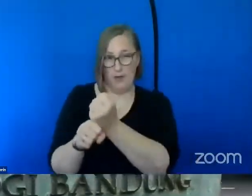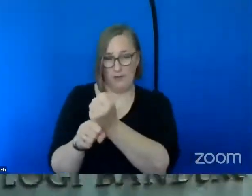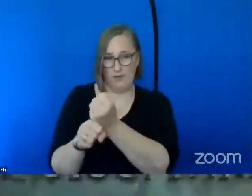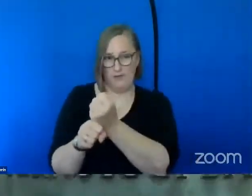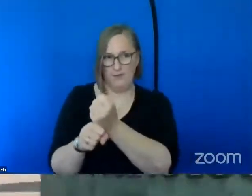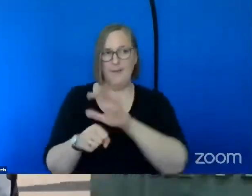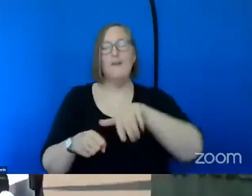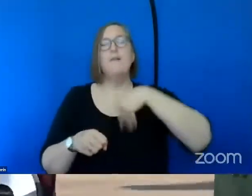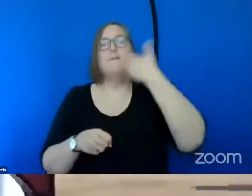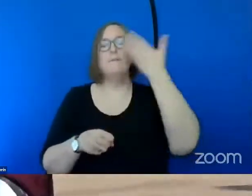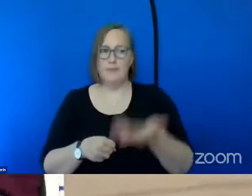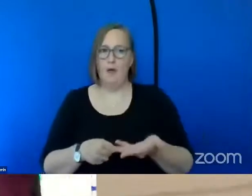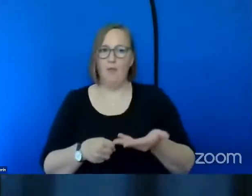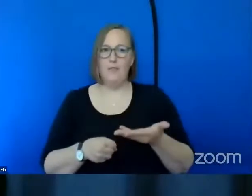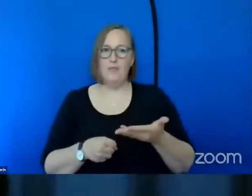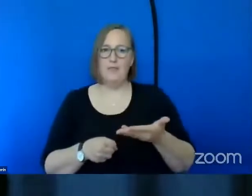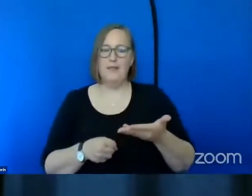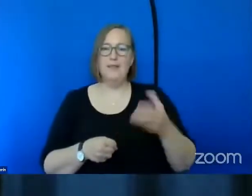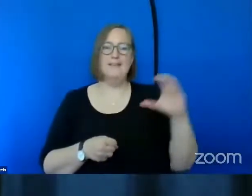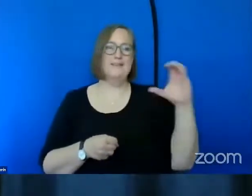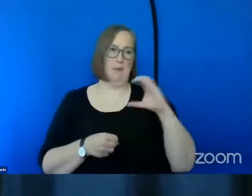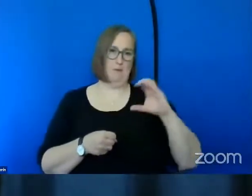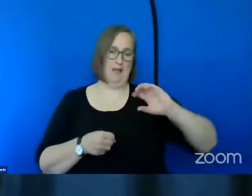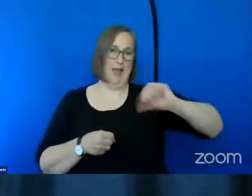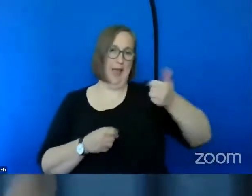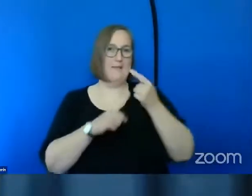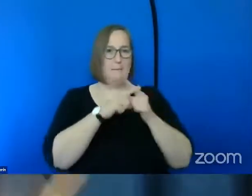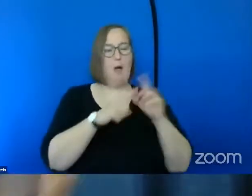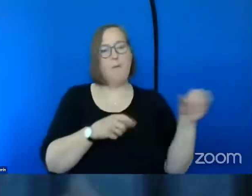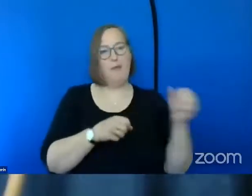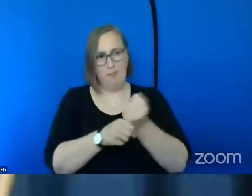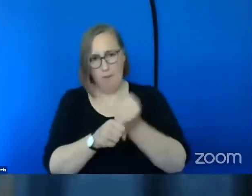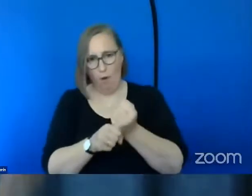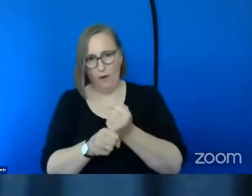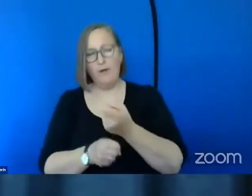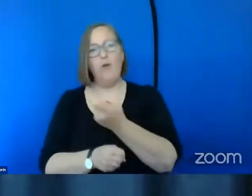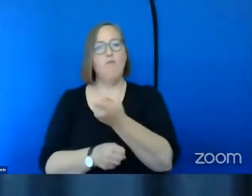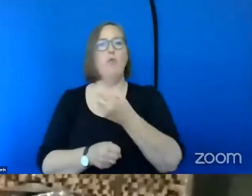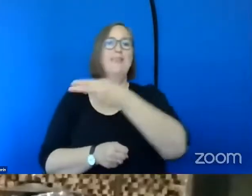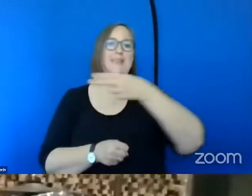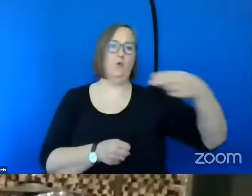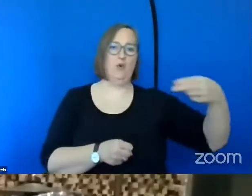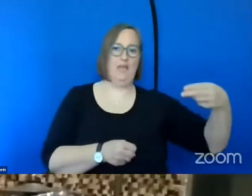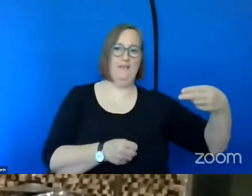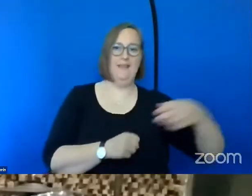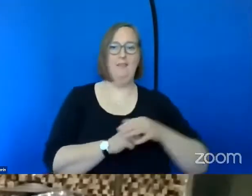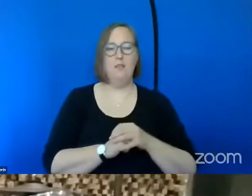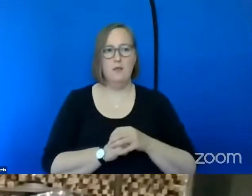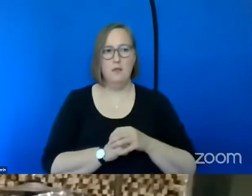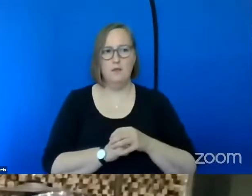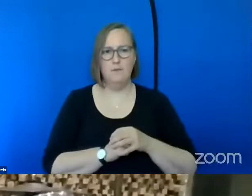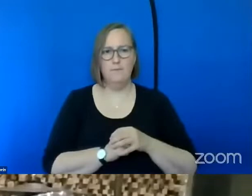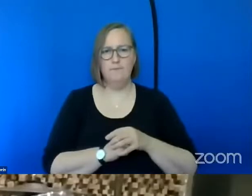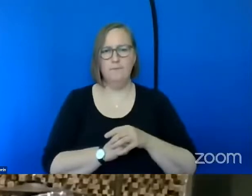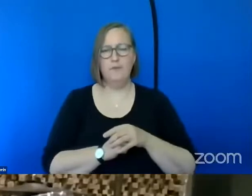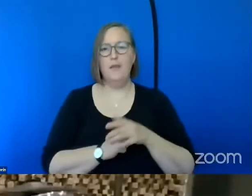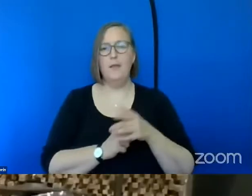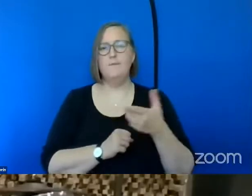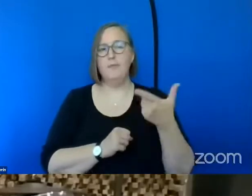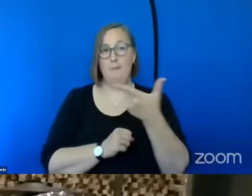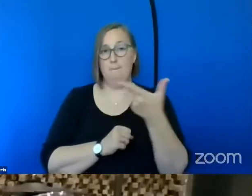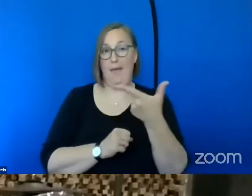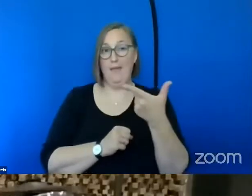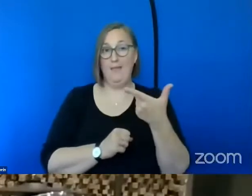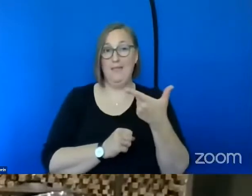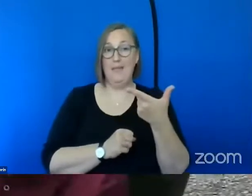the team and its pilot Yayat Supriyatna compete in Bandung, Indonesia for the first time. Yayat, a passionate drummer,